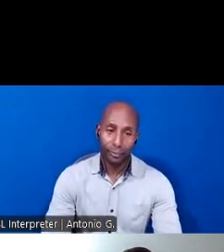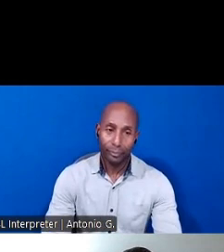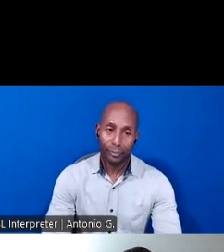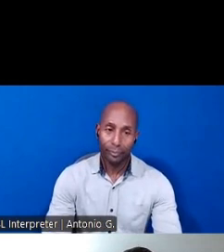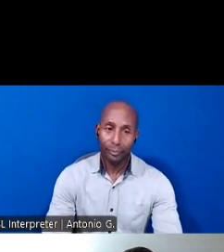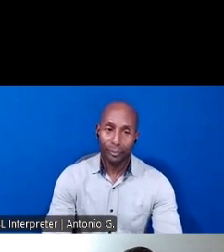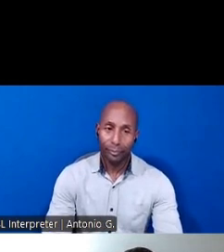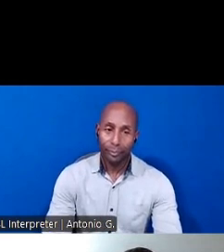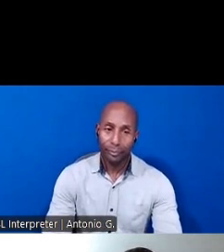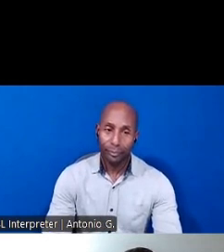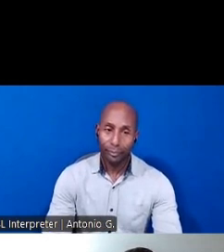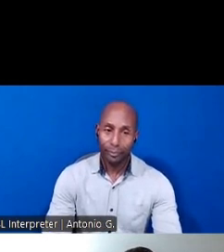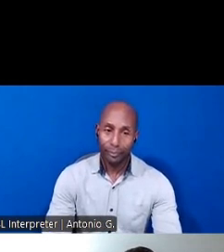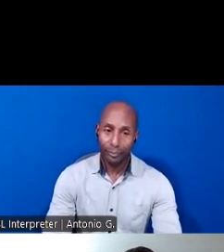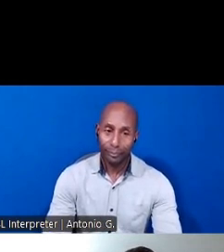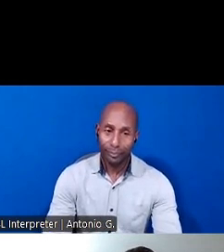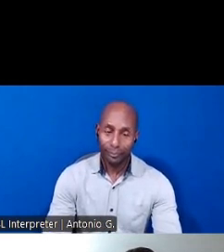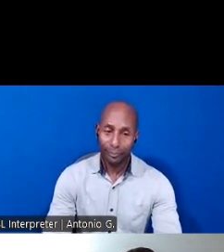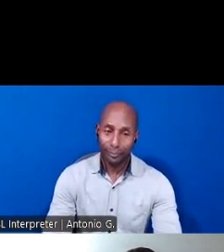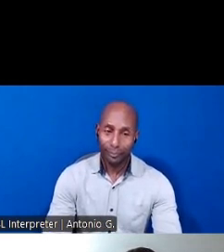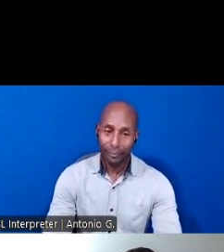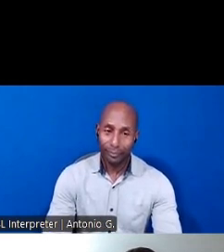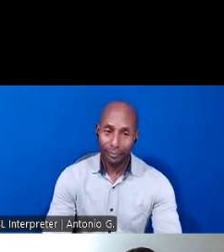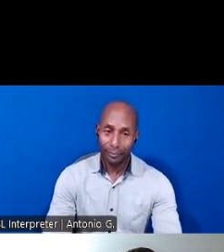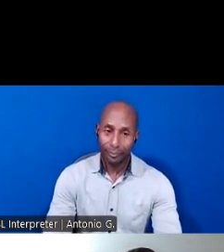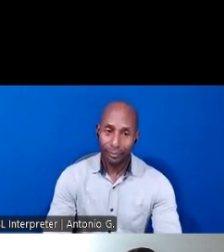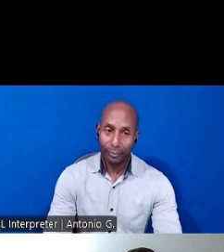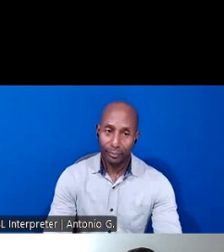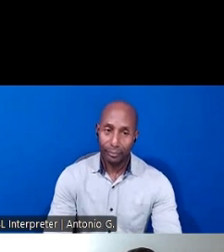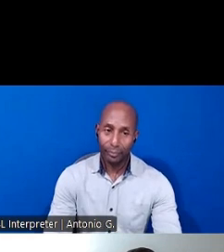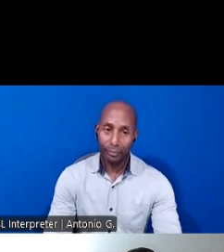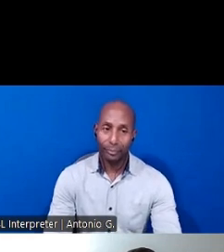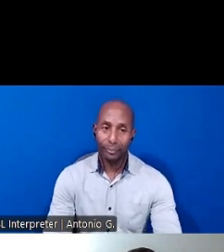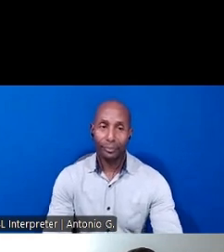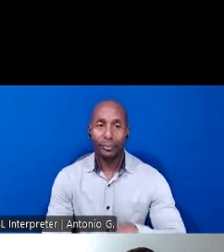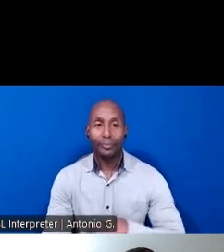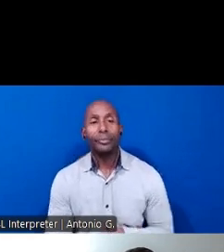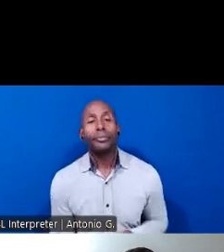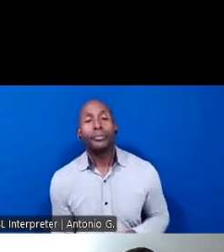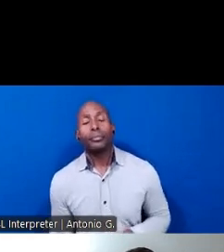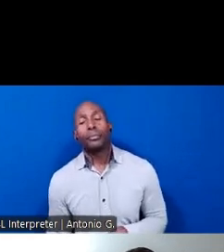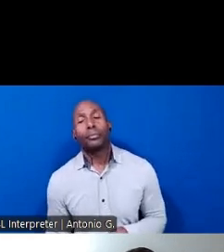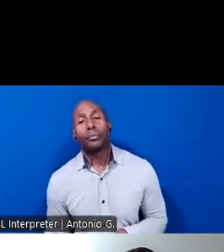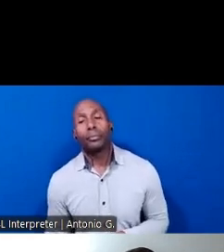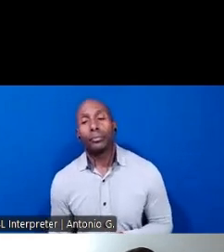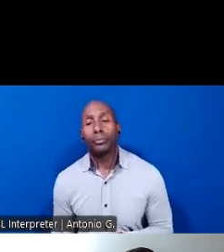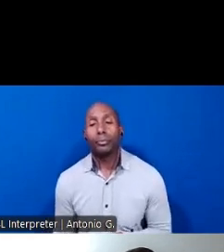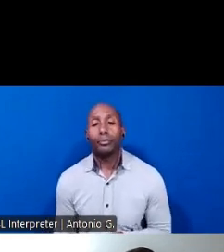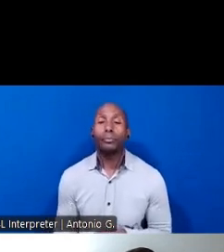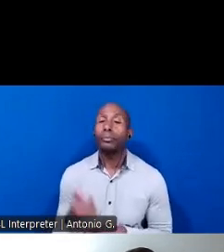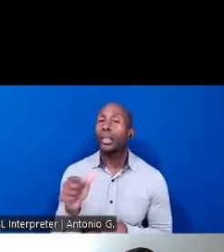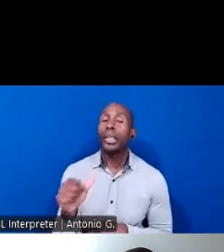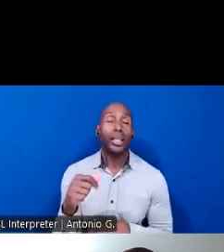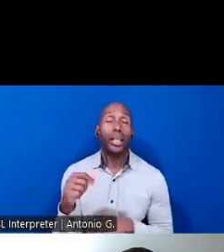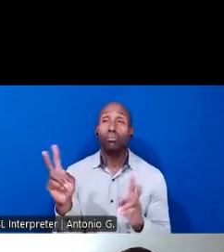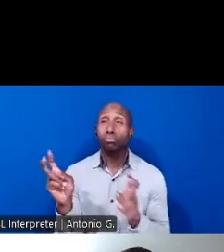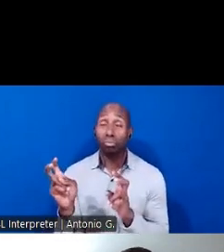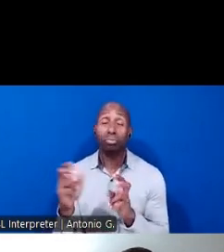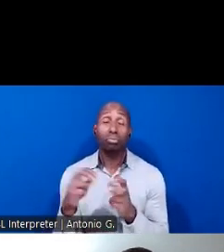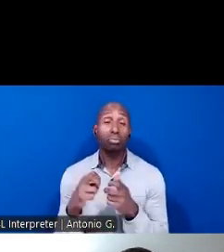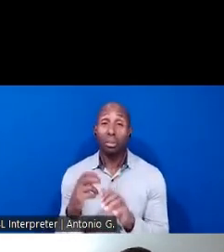of complications or complexities that you have in your staff reporting. Okay,